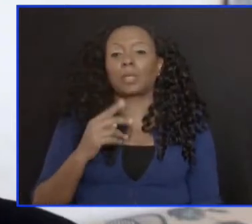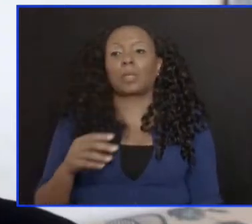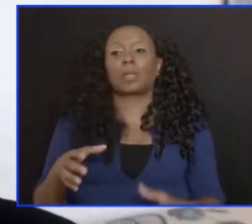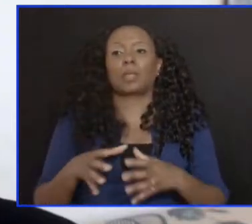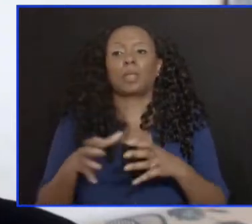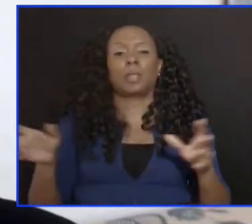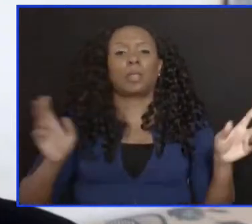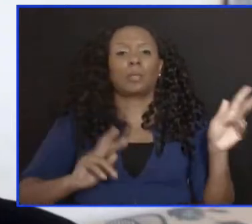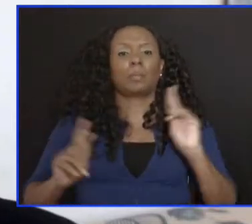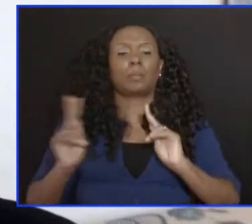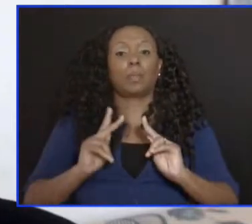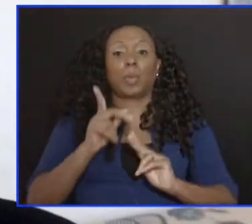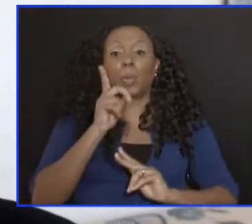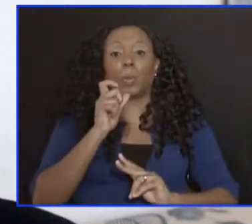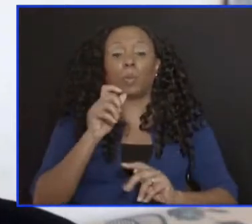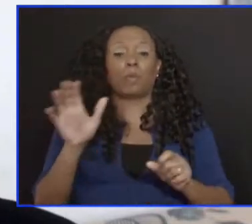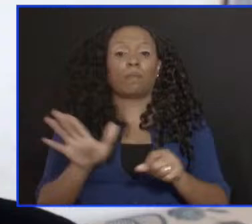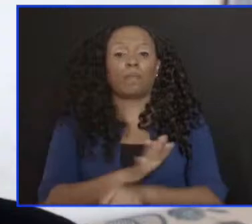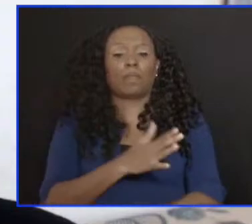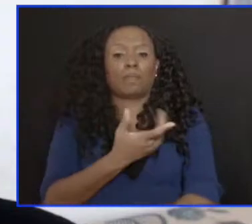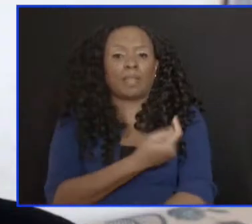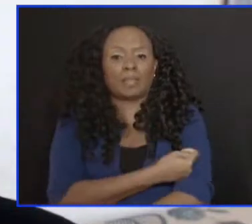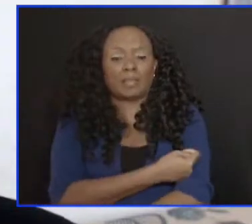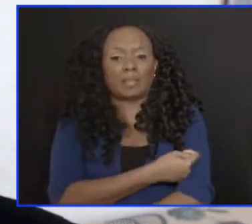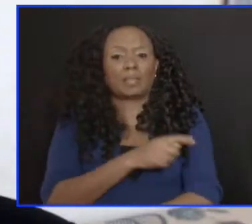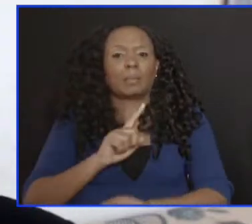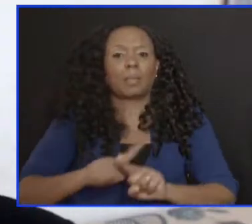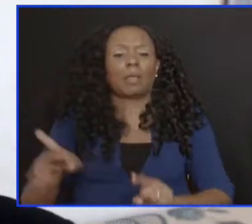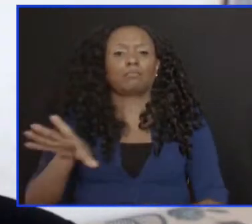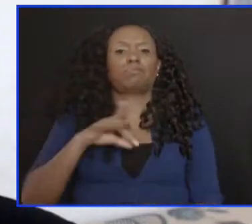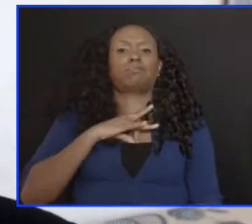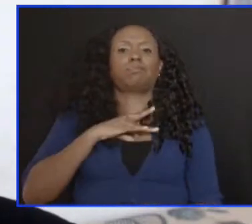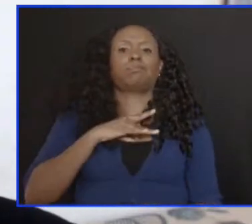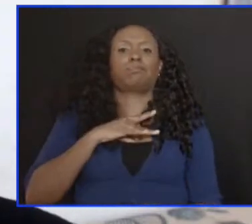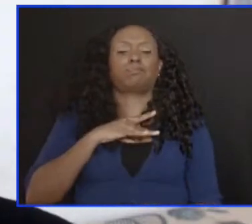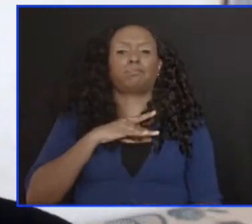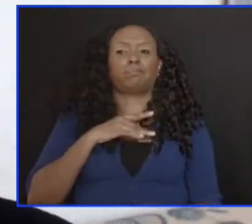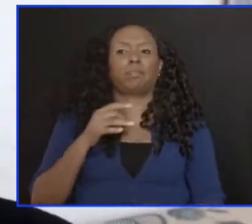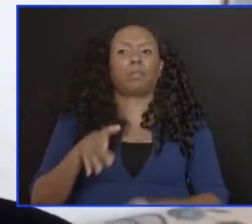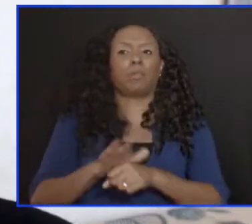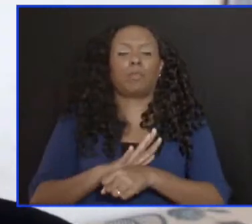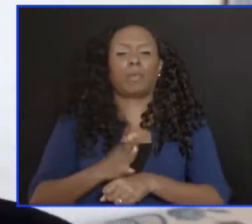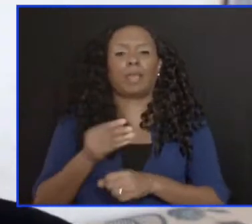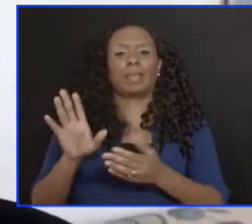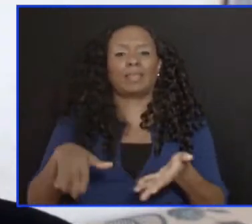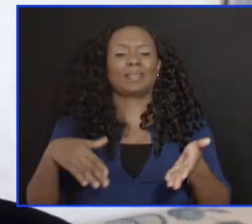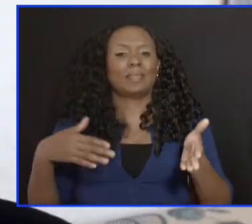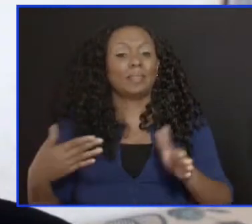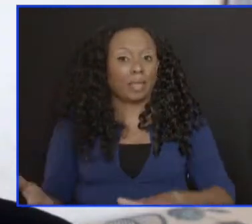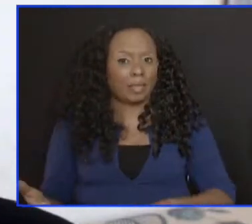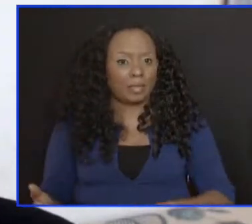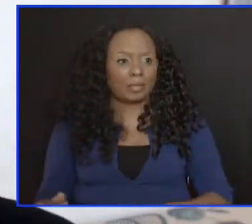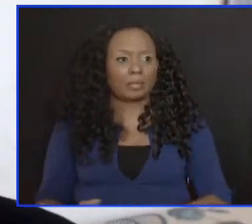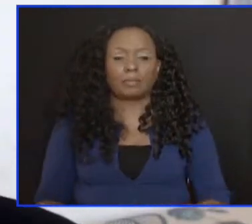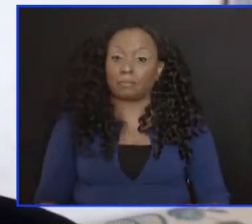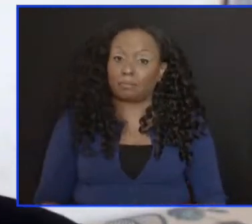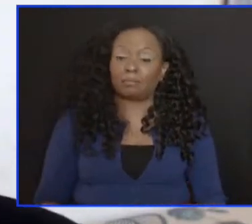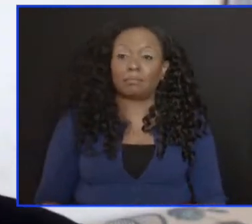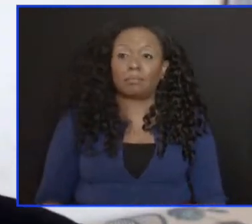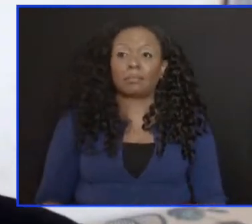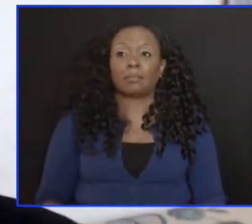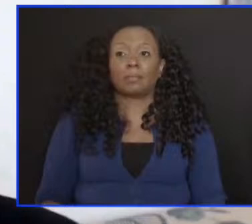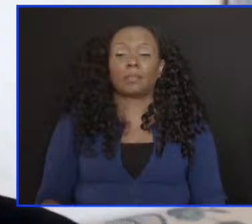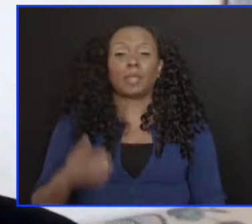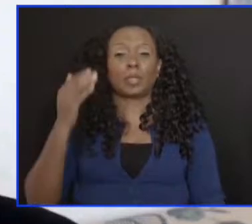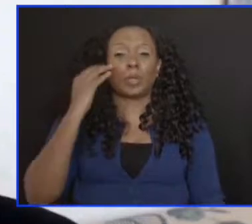with Omicron and who have died. And as you've said, many of these people are in the older age group.